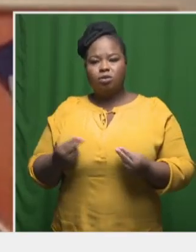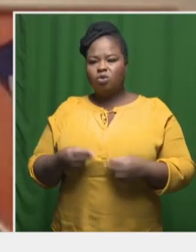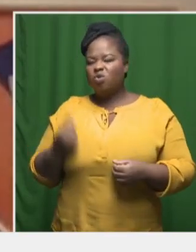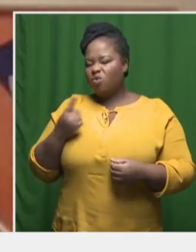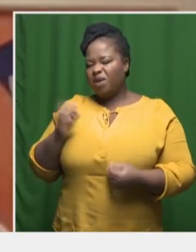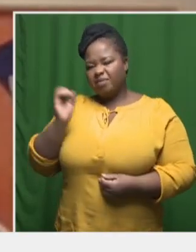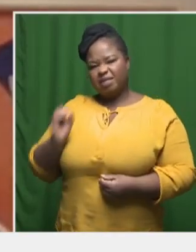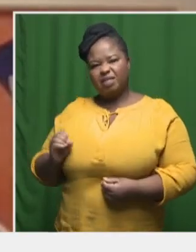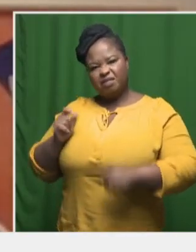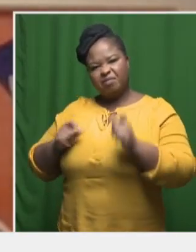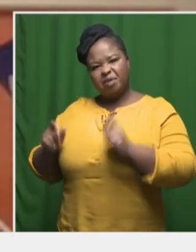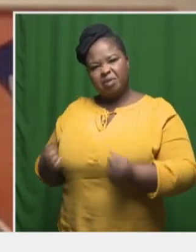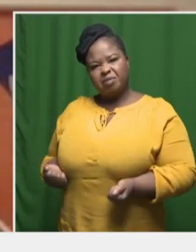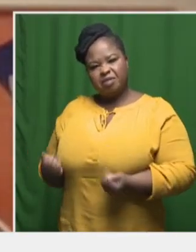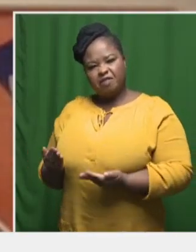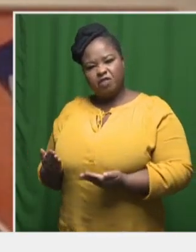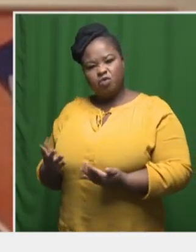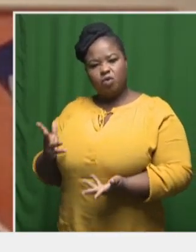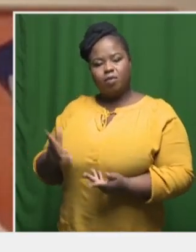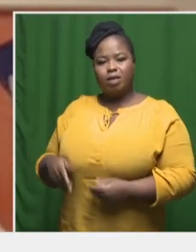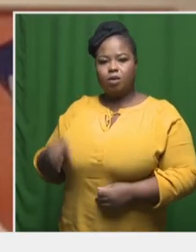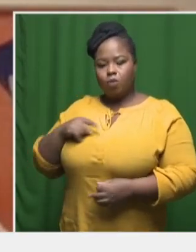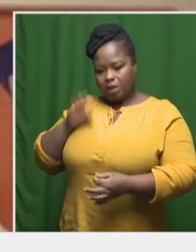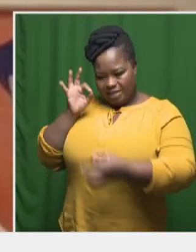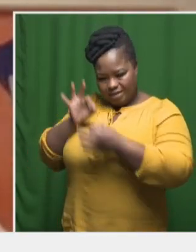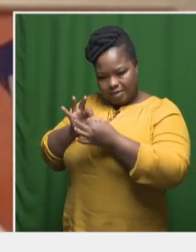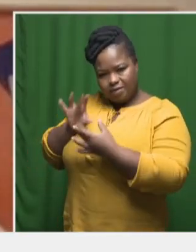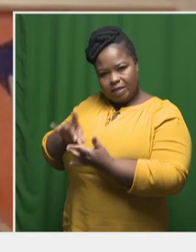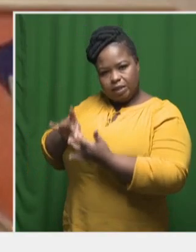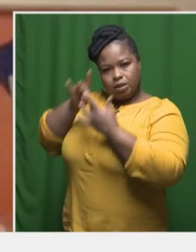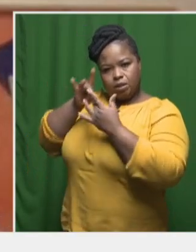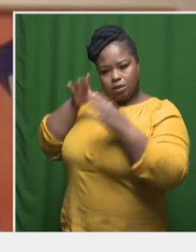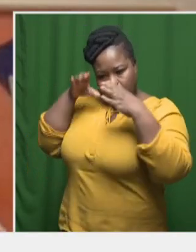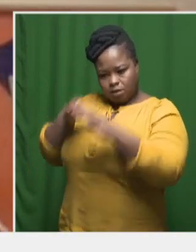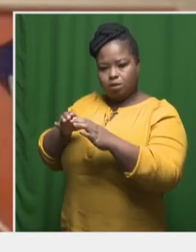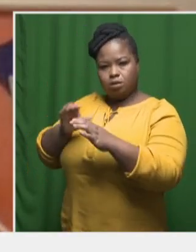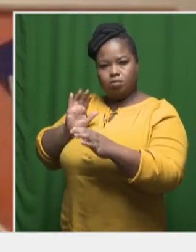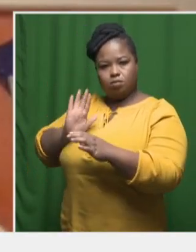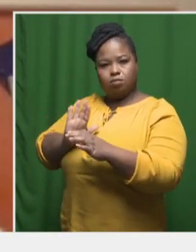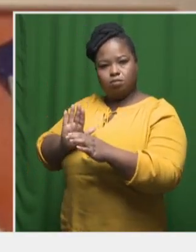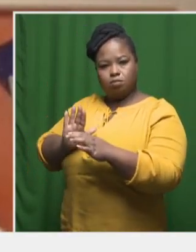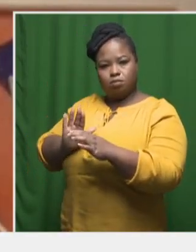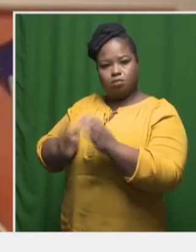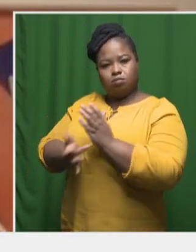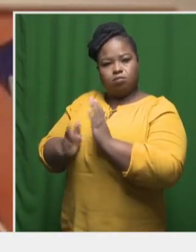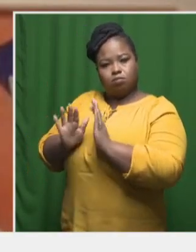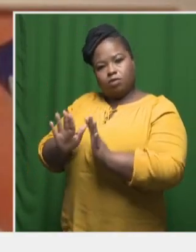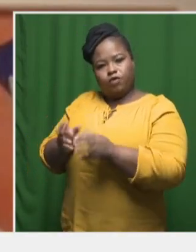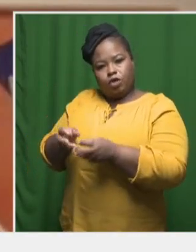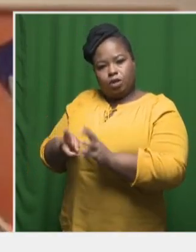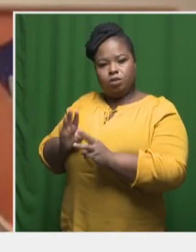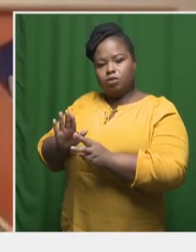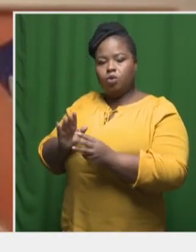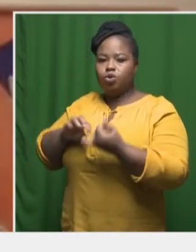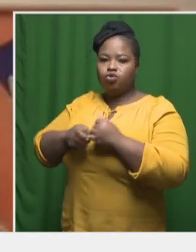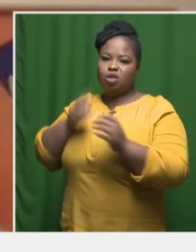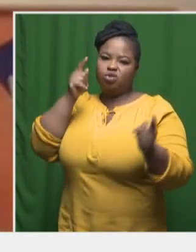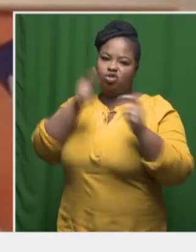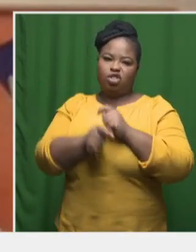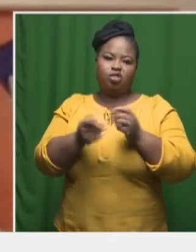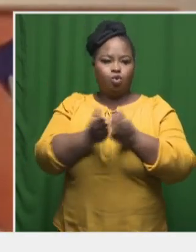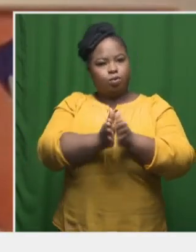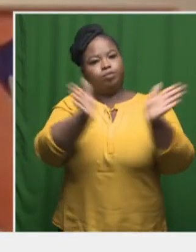our population. It's very rarefied and exclusive, bougie industry, and we're really trying to change that. It's